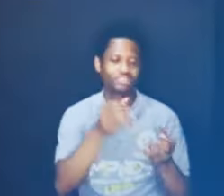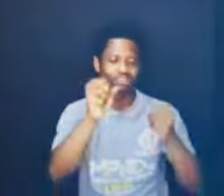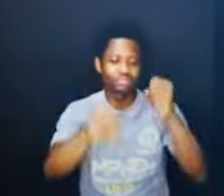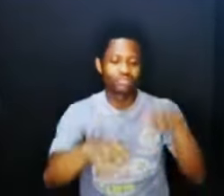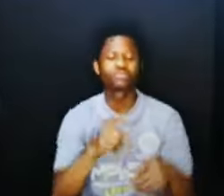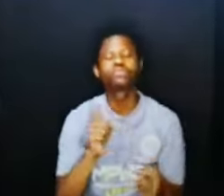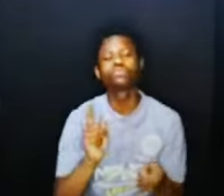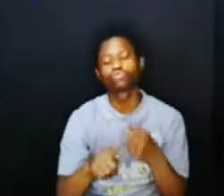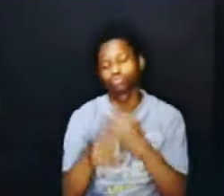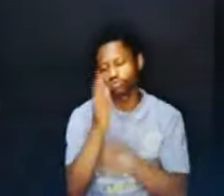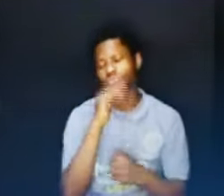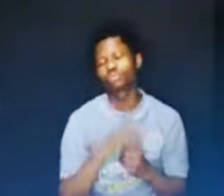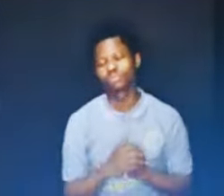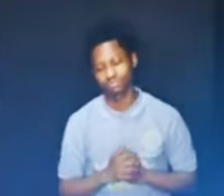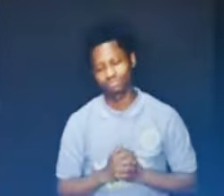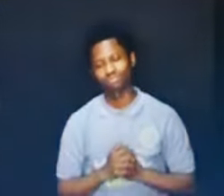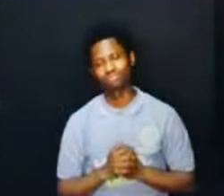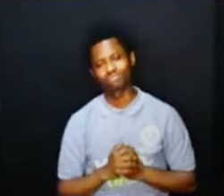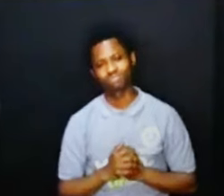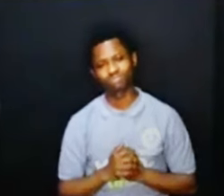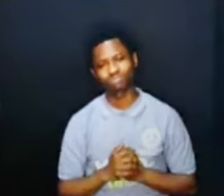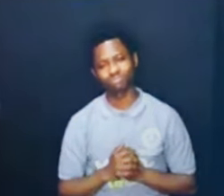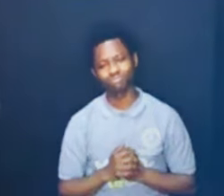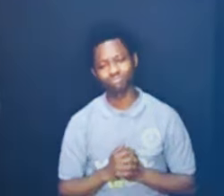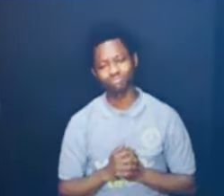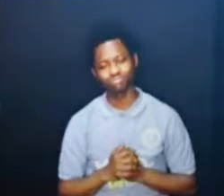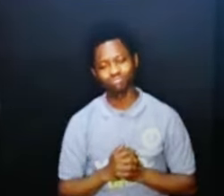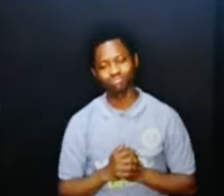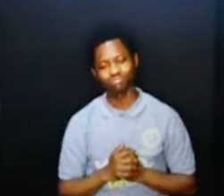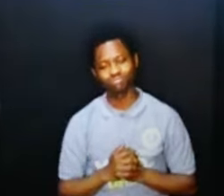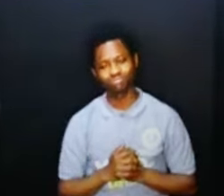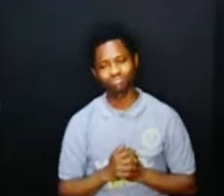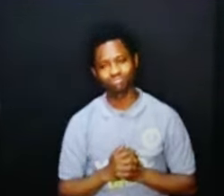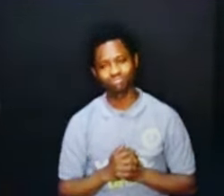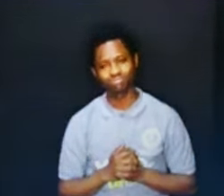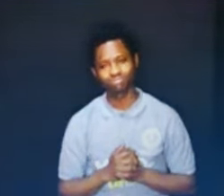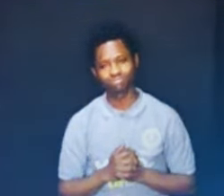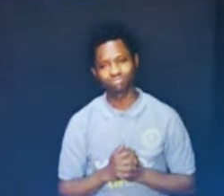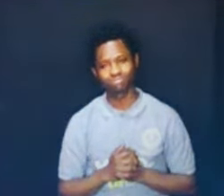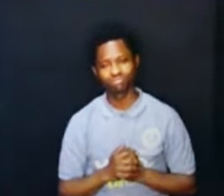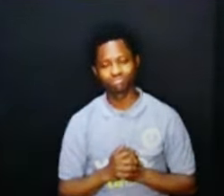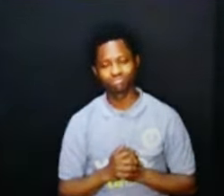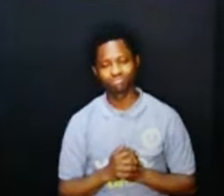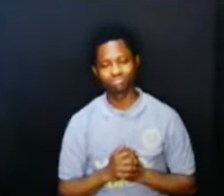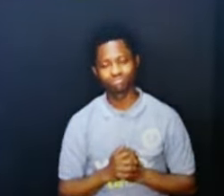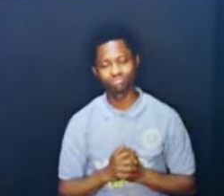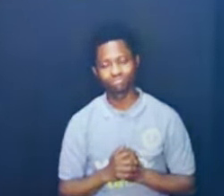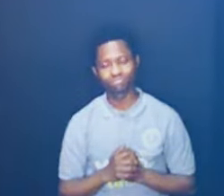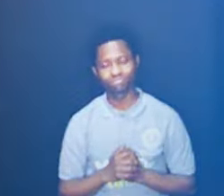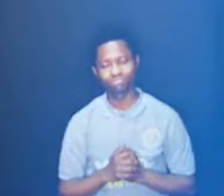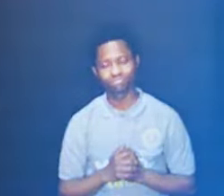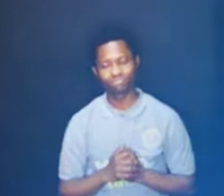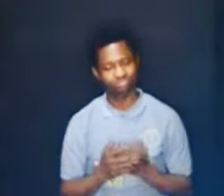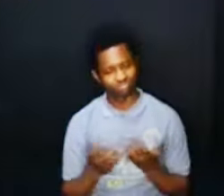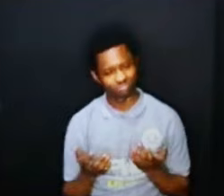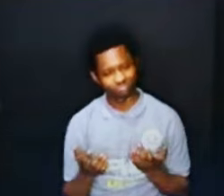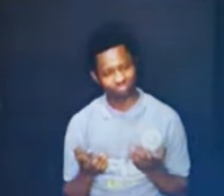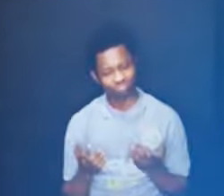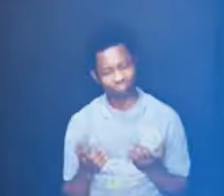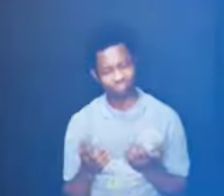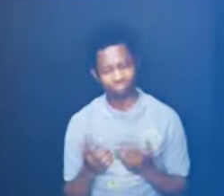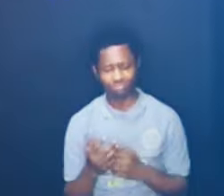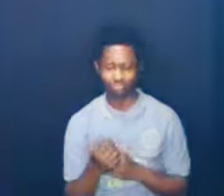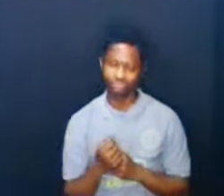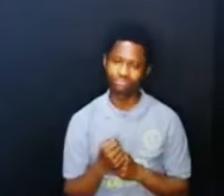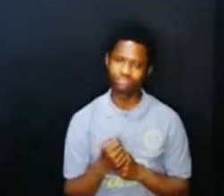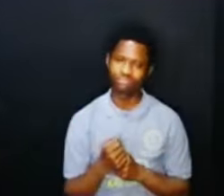de no aforimuchi ano anim ho na ko na woni wonu ano enko bom kane ansa na waba abe bo afode ana waba